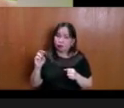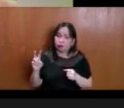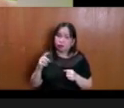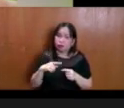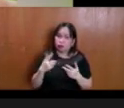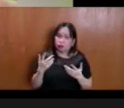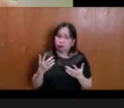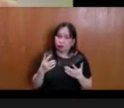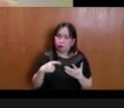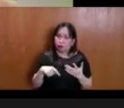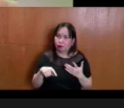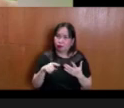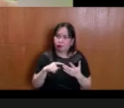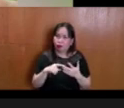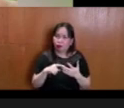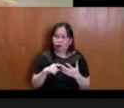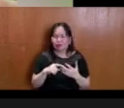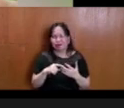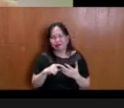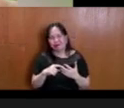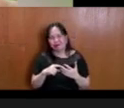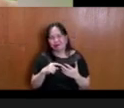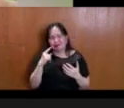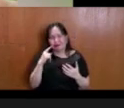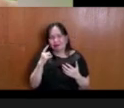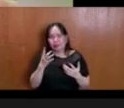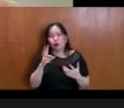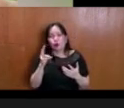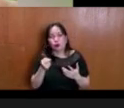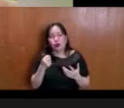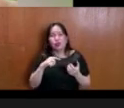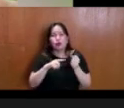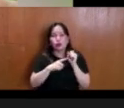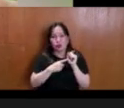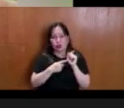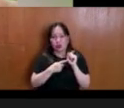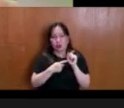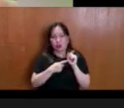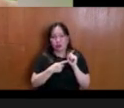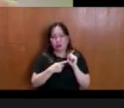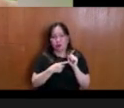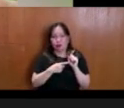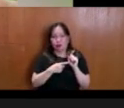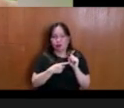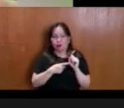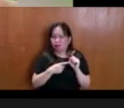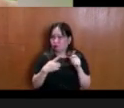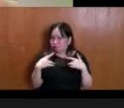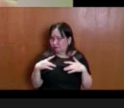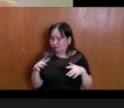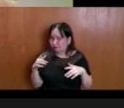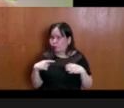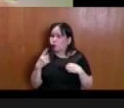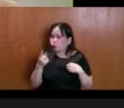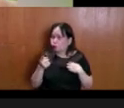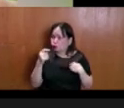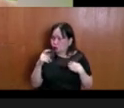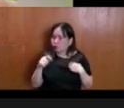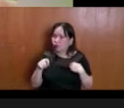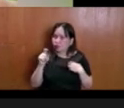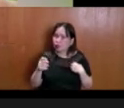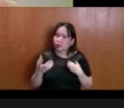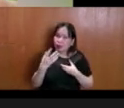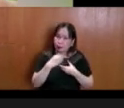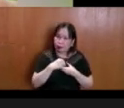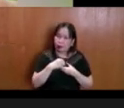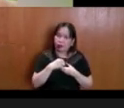know, we're a rounding error, but, you know, when do you begin to play your part? Okay. And